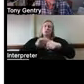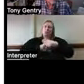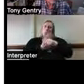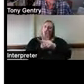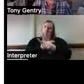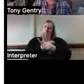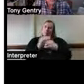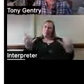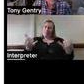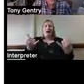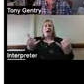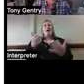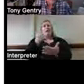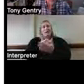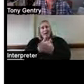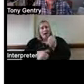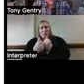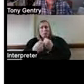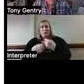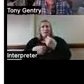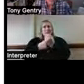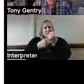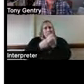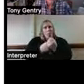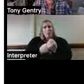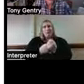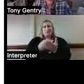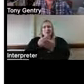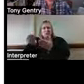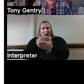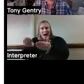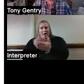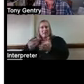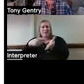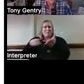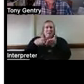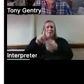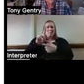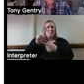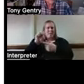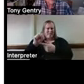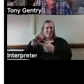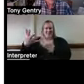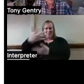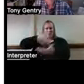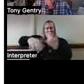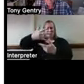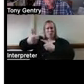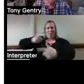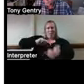they can assist with task support, shopping, bill paying, and social interaction, typically through your computer.